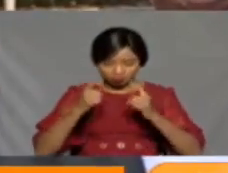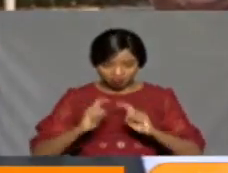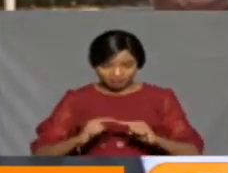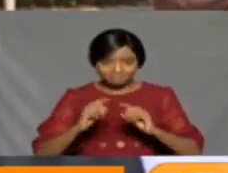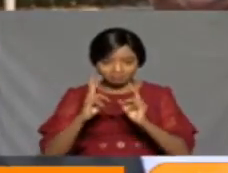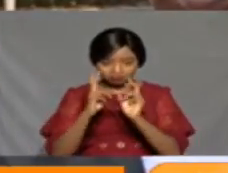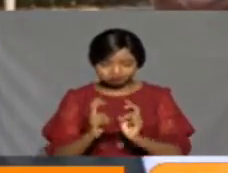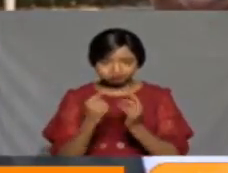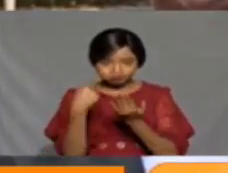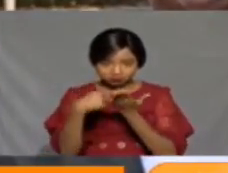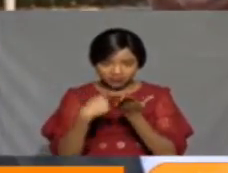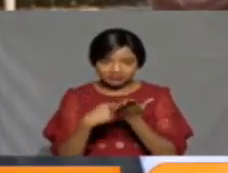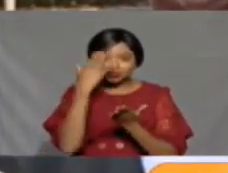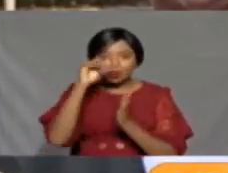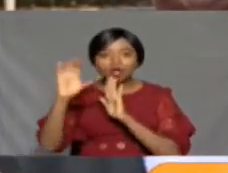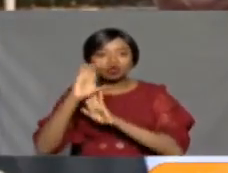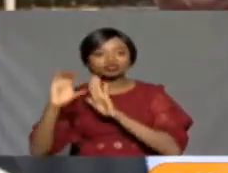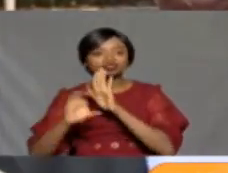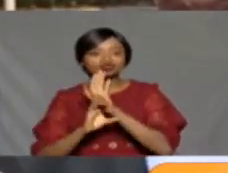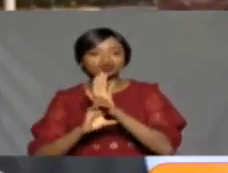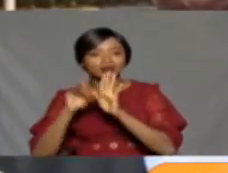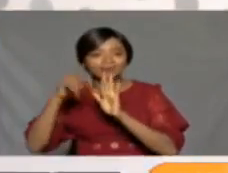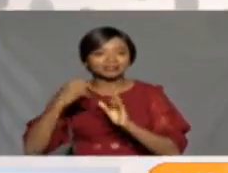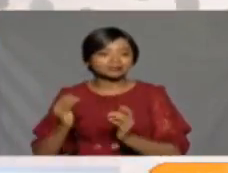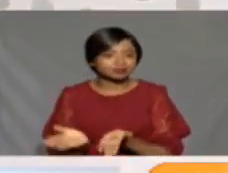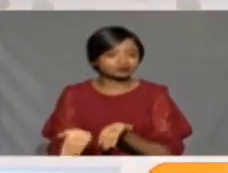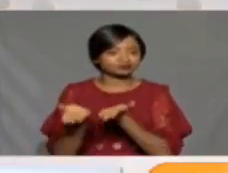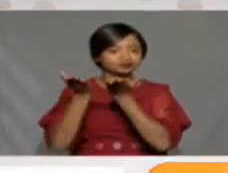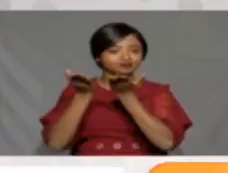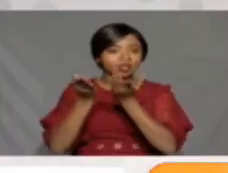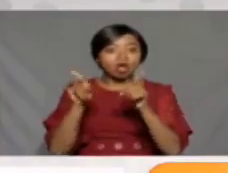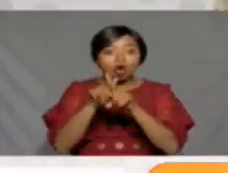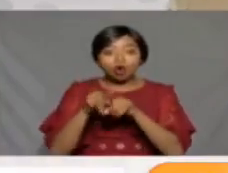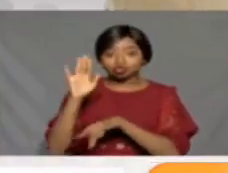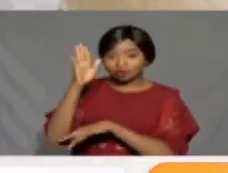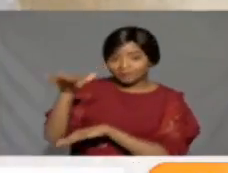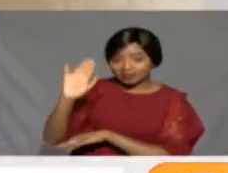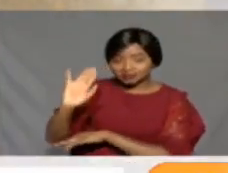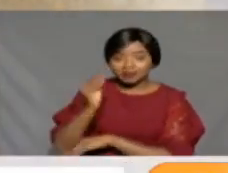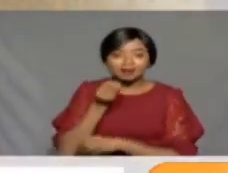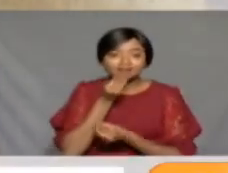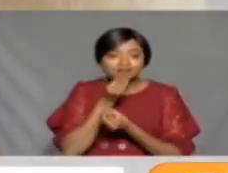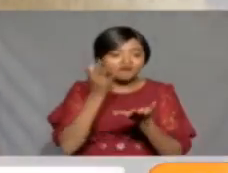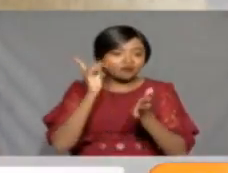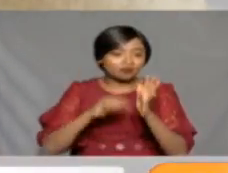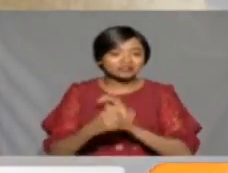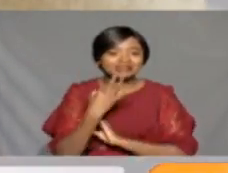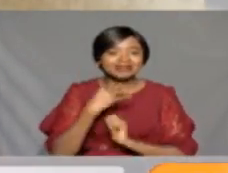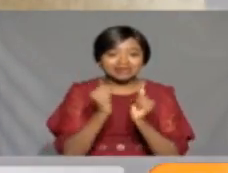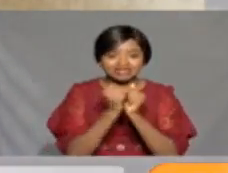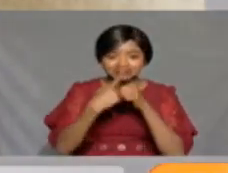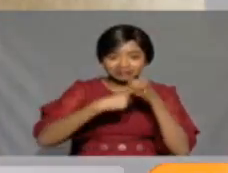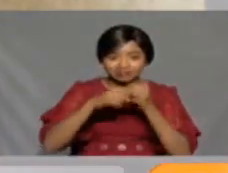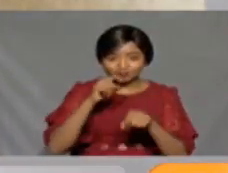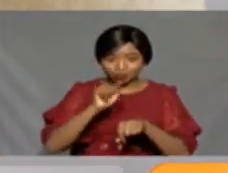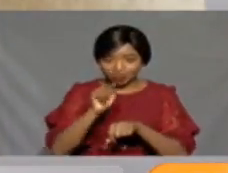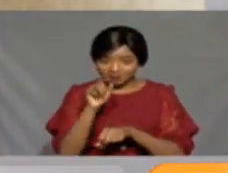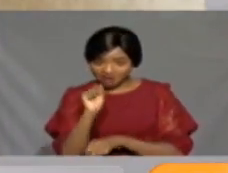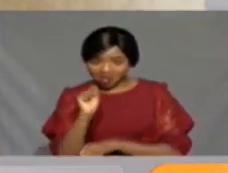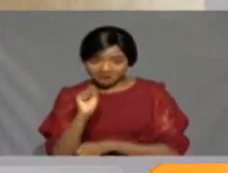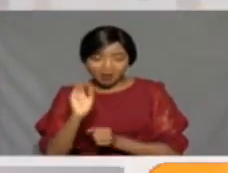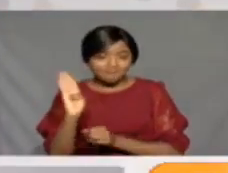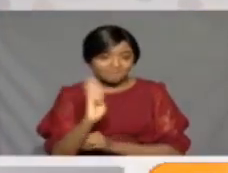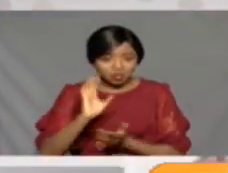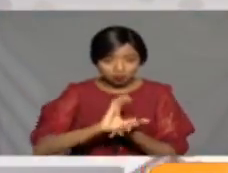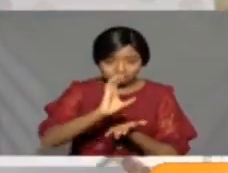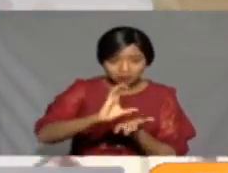hili kwa sababu katiba lazima iimarishwe. While the National Assembly has proposed a 316.5 billion shilling allocation to